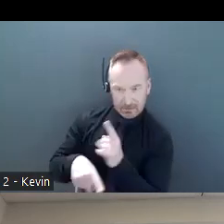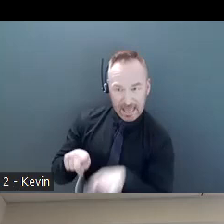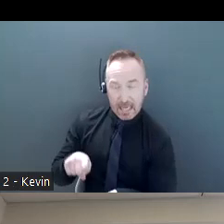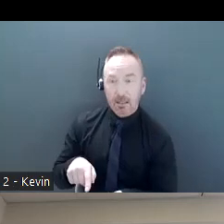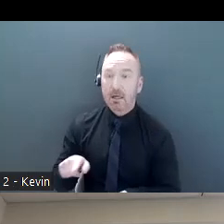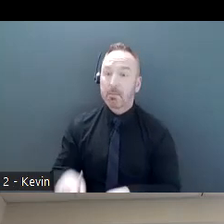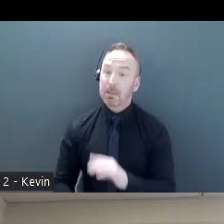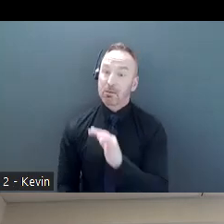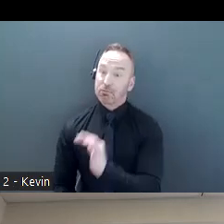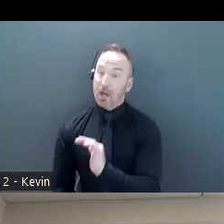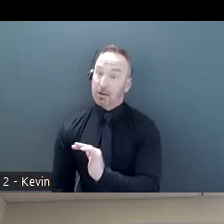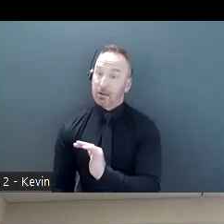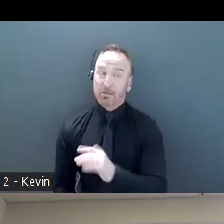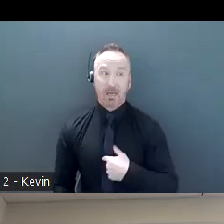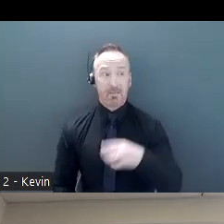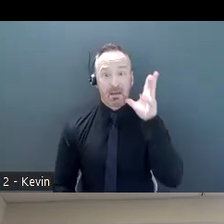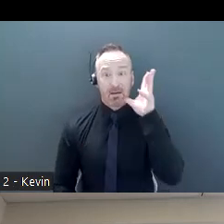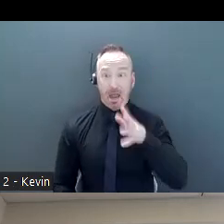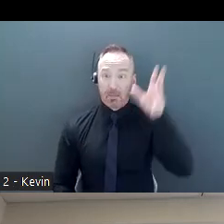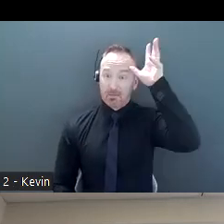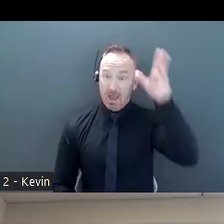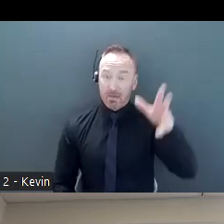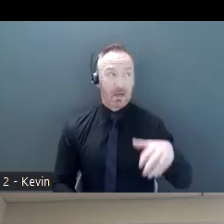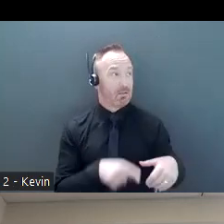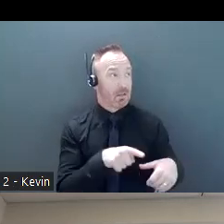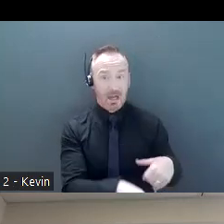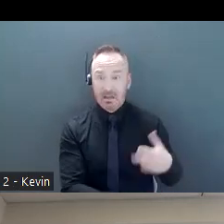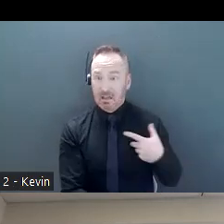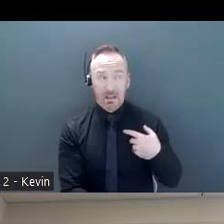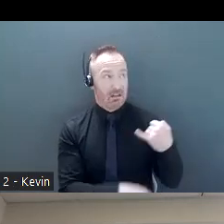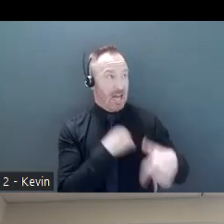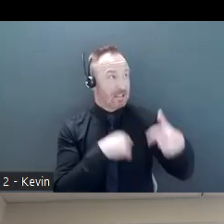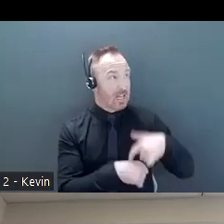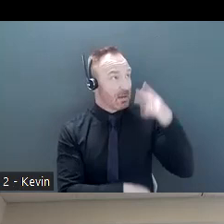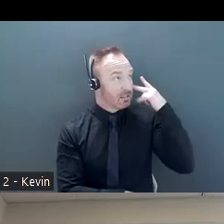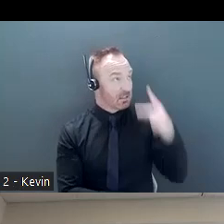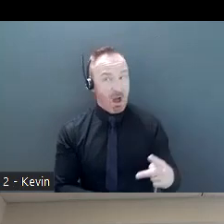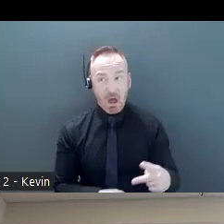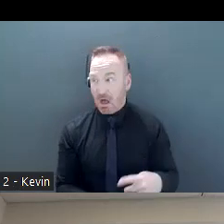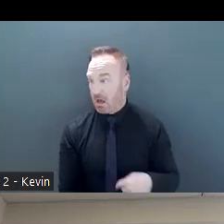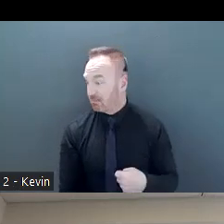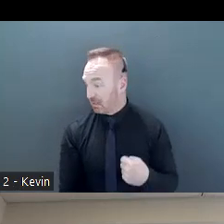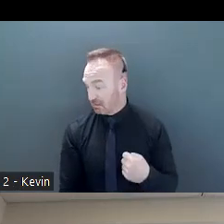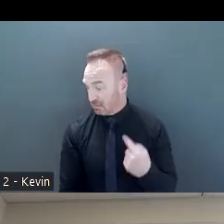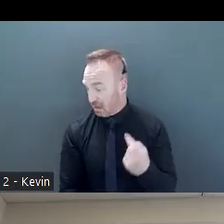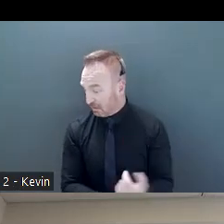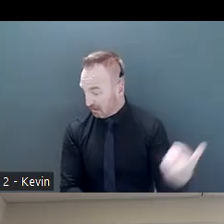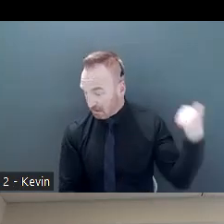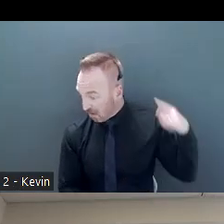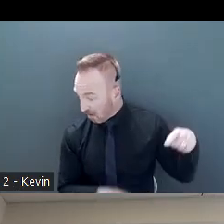if the child hasn't seen a grandparent in a year because the parent has refused and it's taken time to work your way through court,